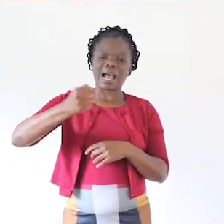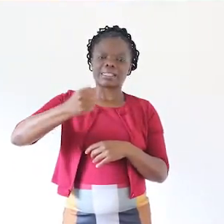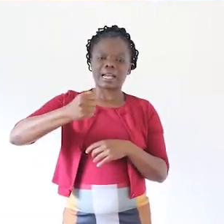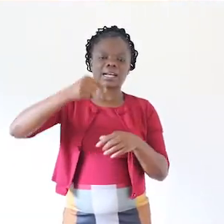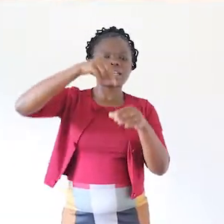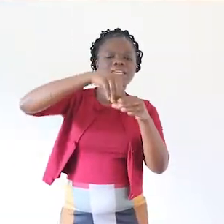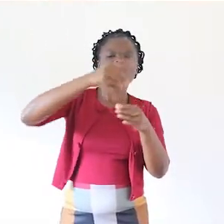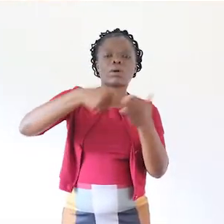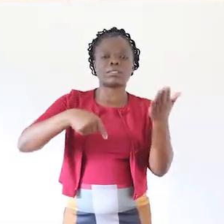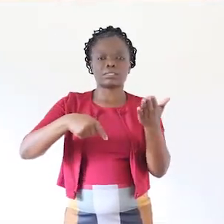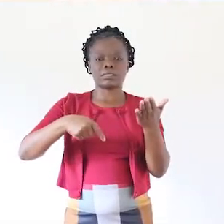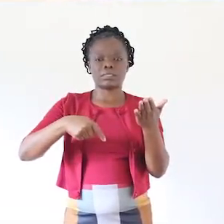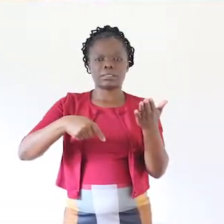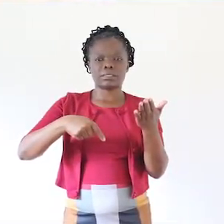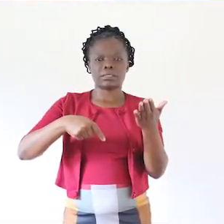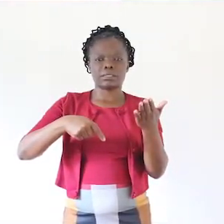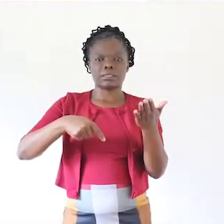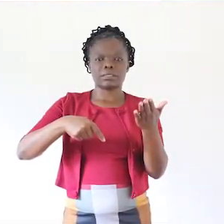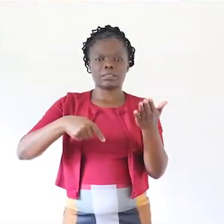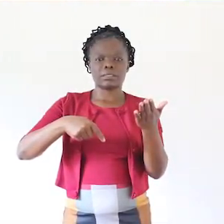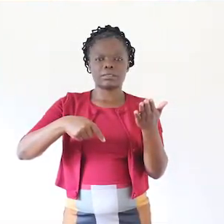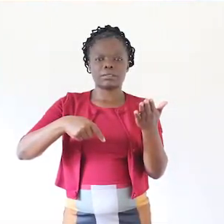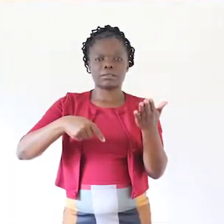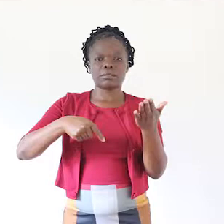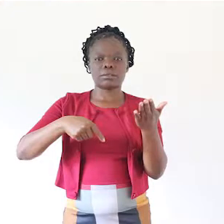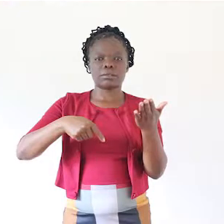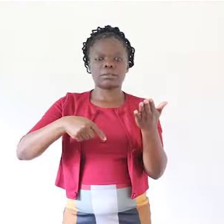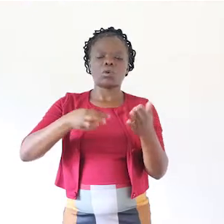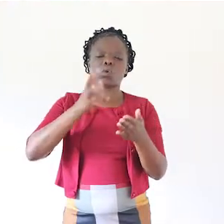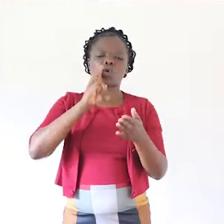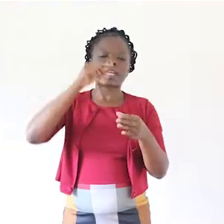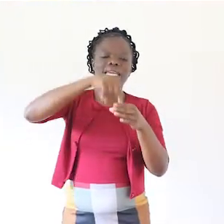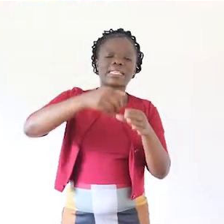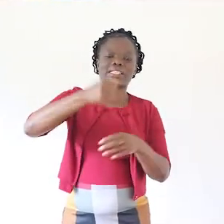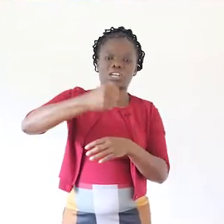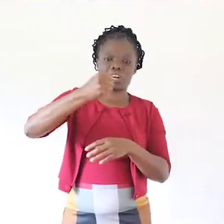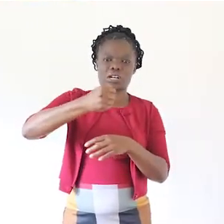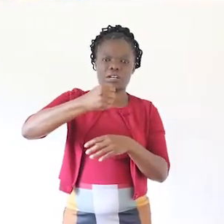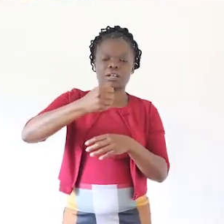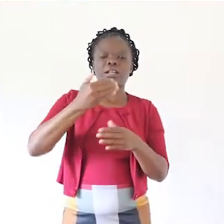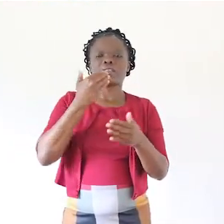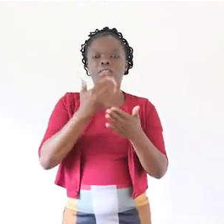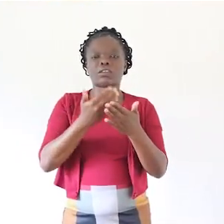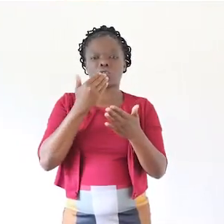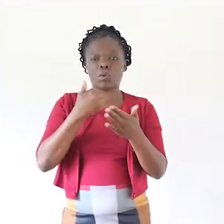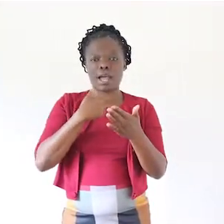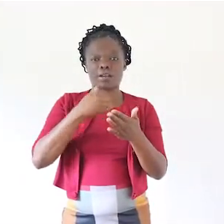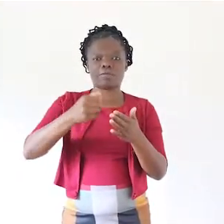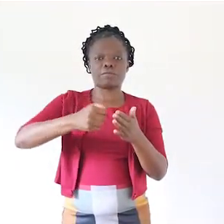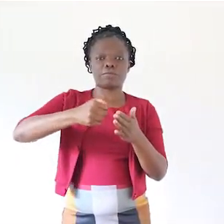jug? I can only taste. It's water. Thank you. We have